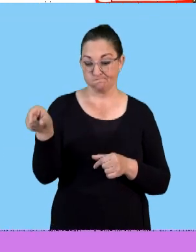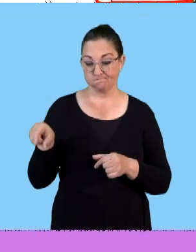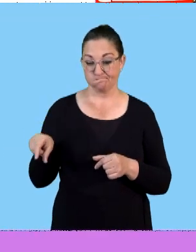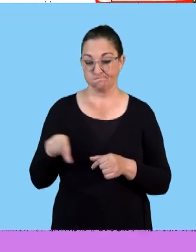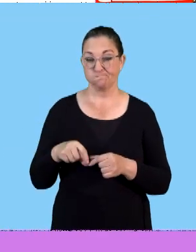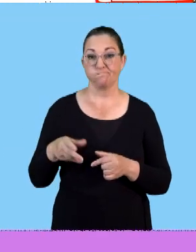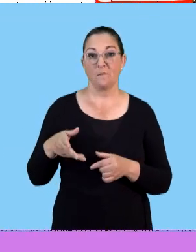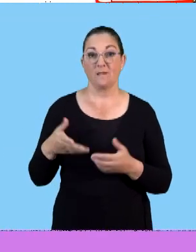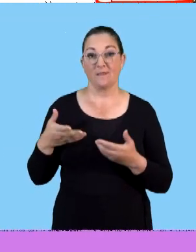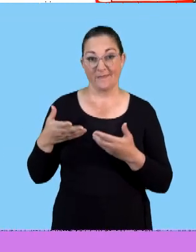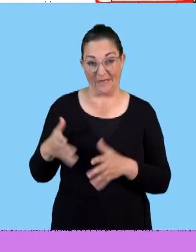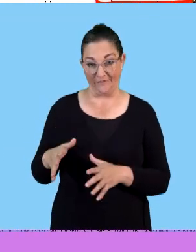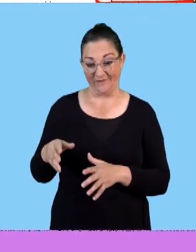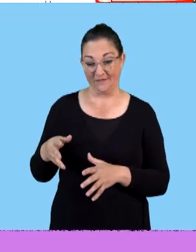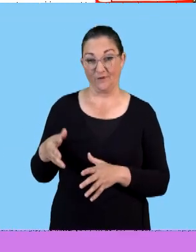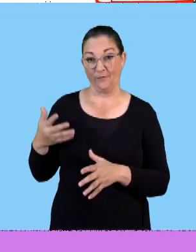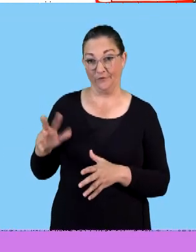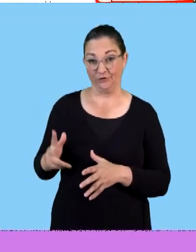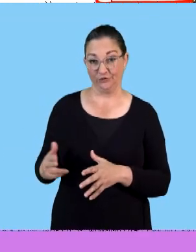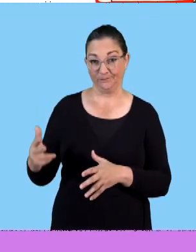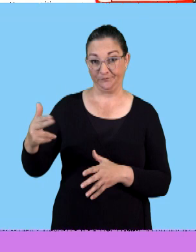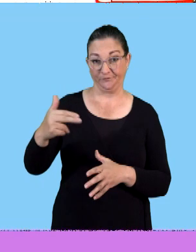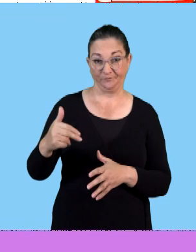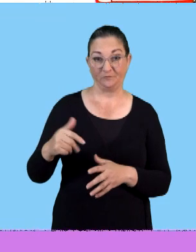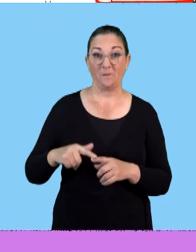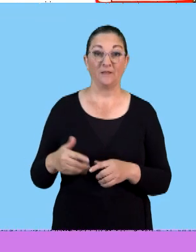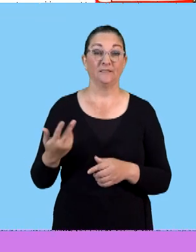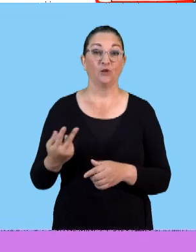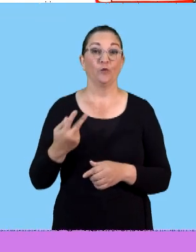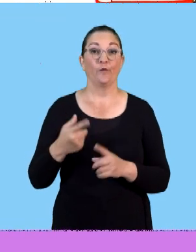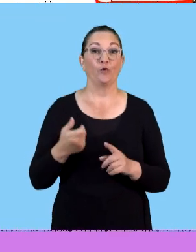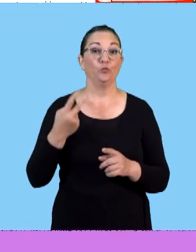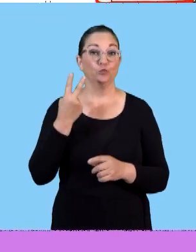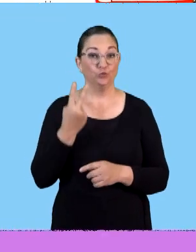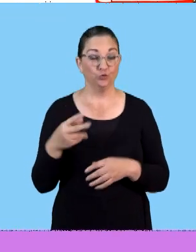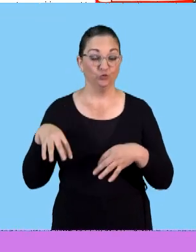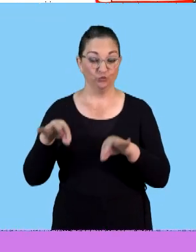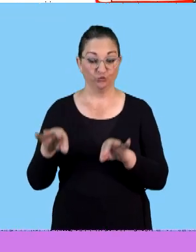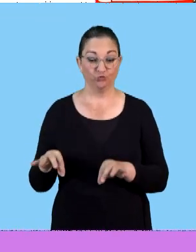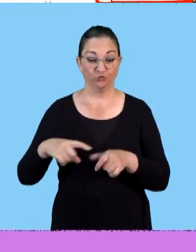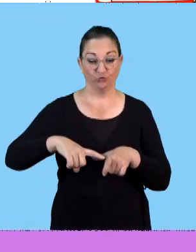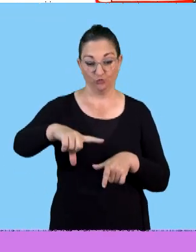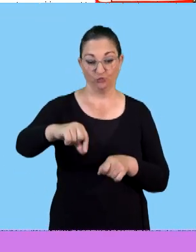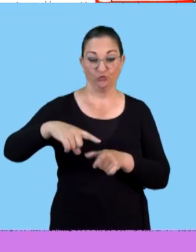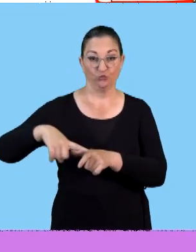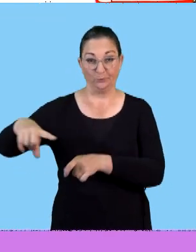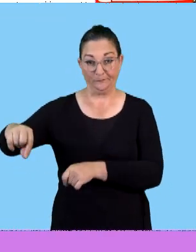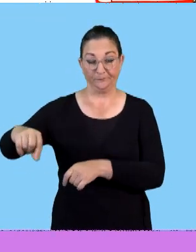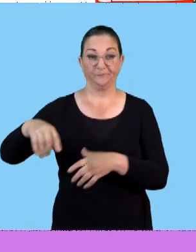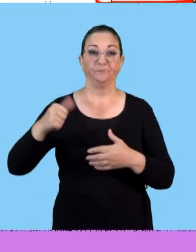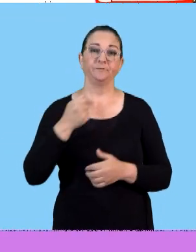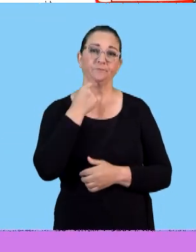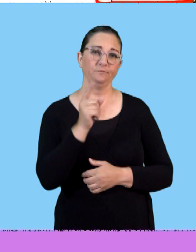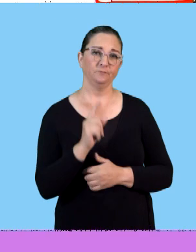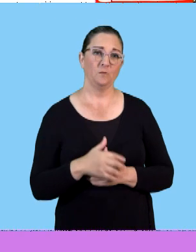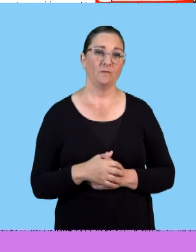over if Marcus cuts one complete stocking from 2 rectangular pieces of fabric. So therefore,